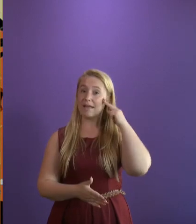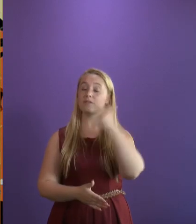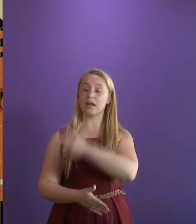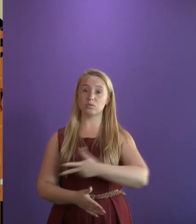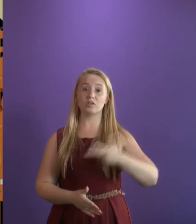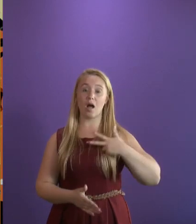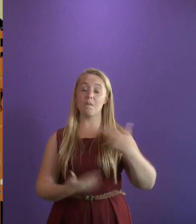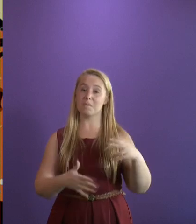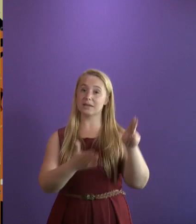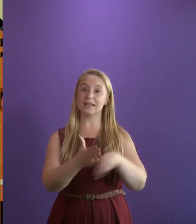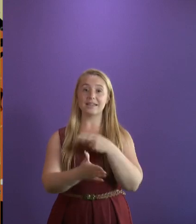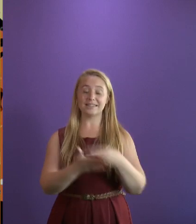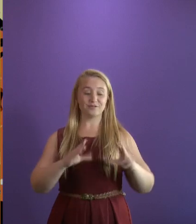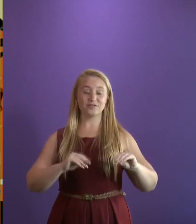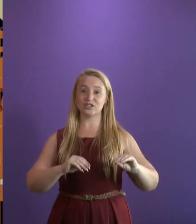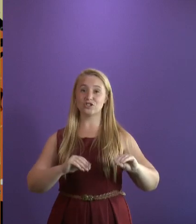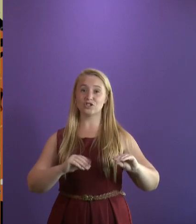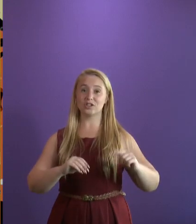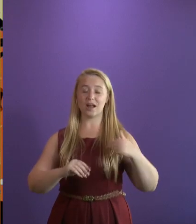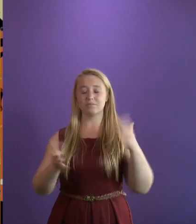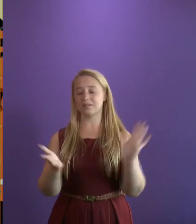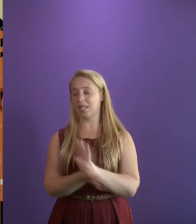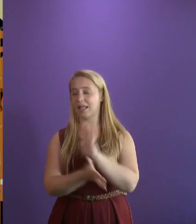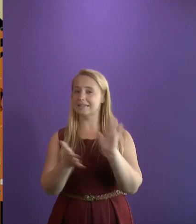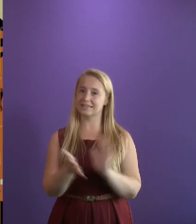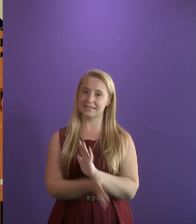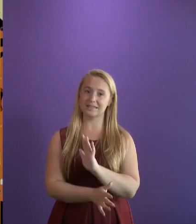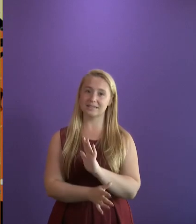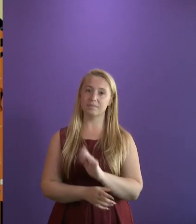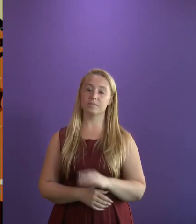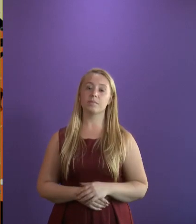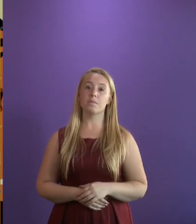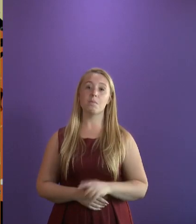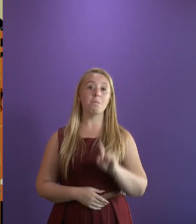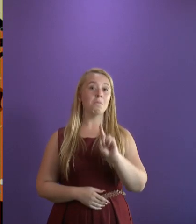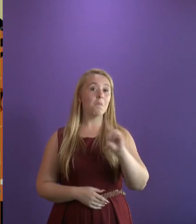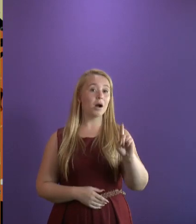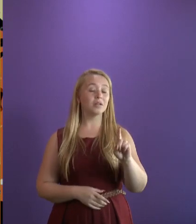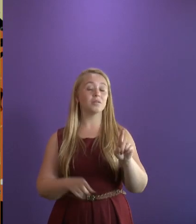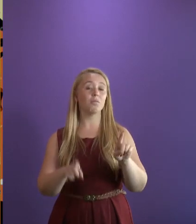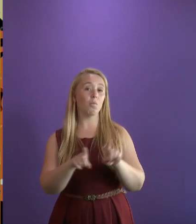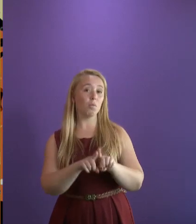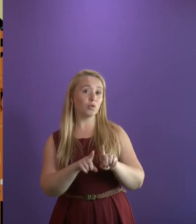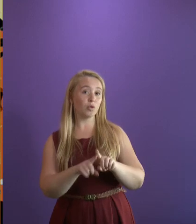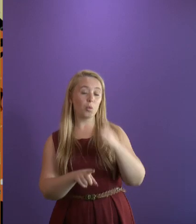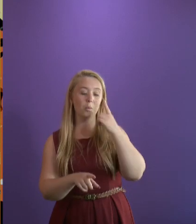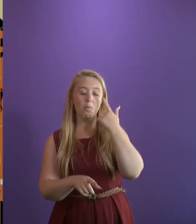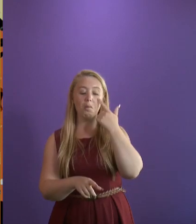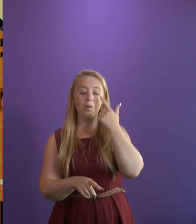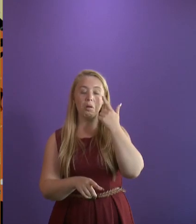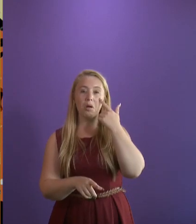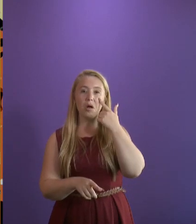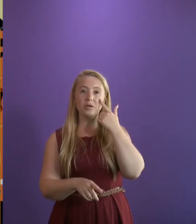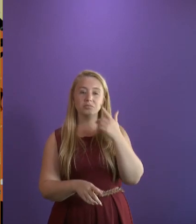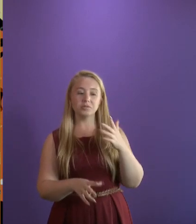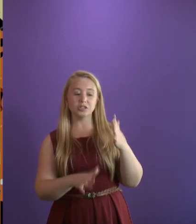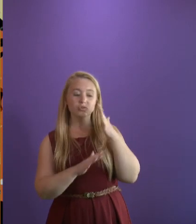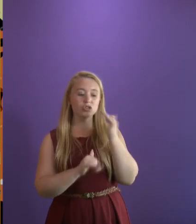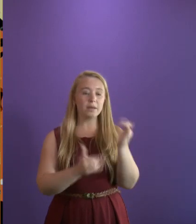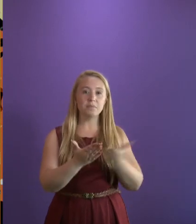councillor, about which I am absolutely delighted, but we'll also be watching very, very closely to see what resources and